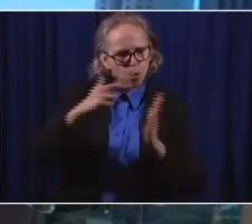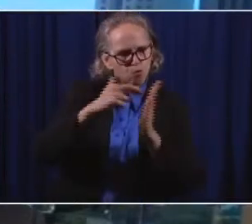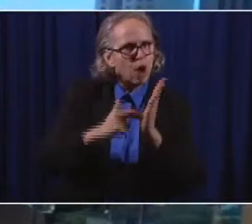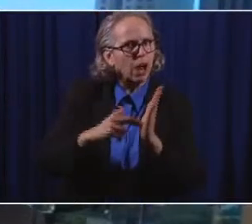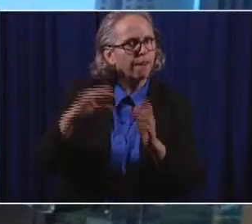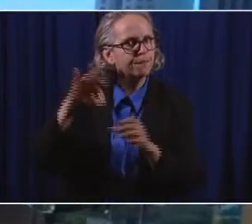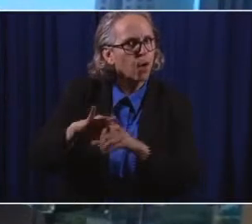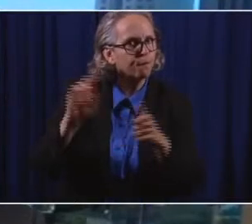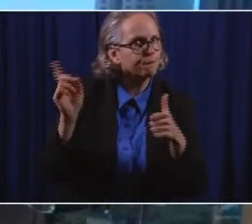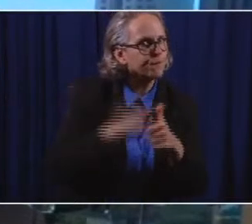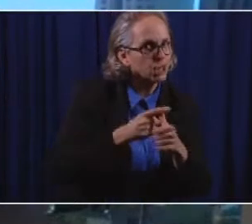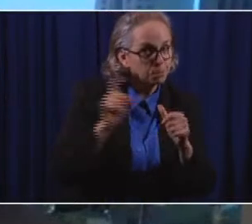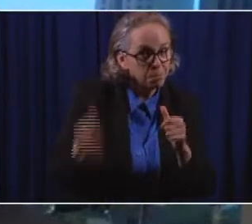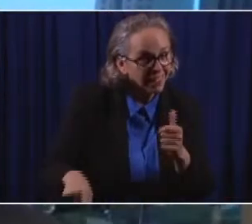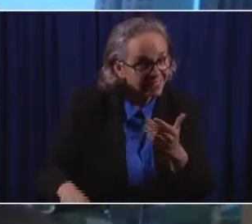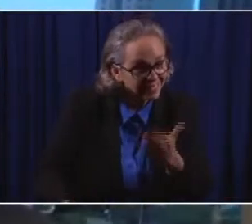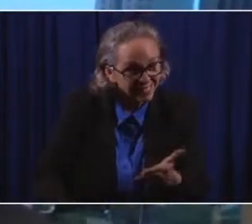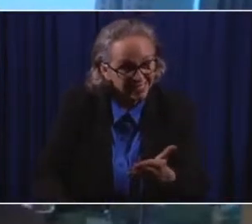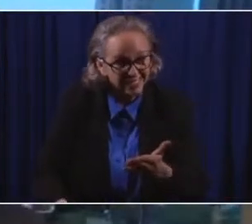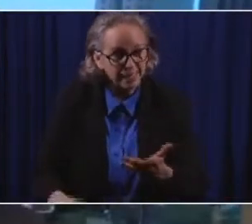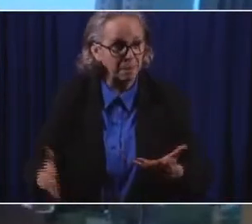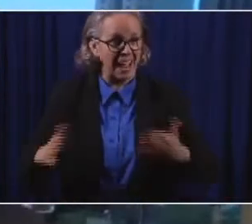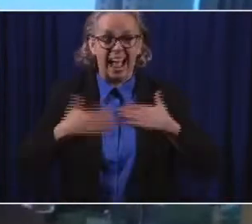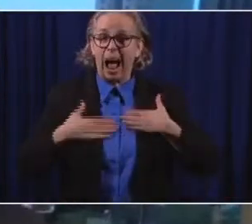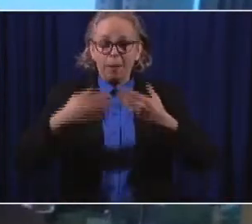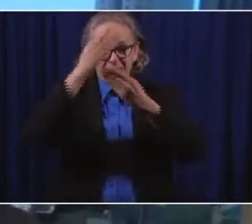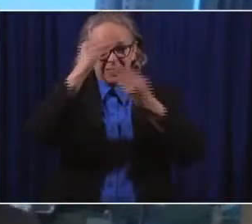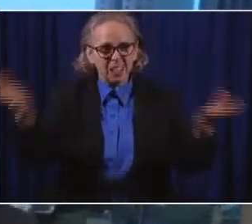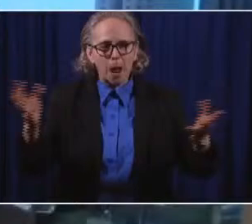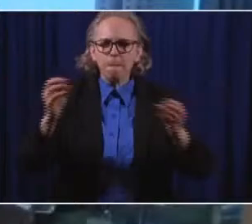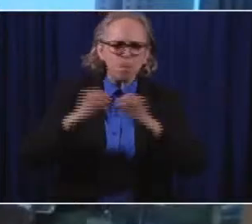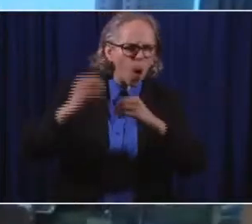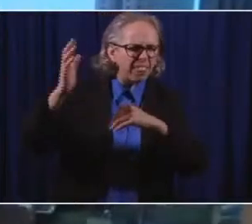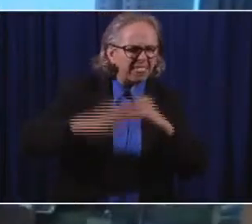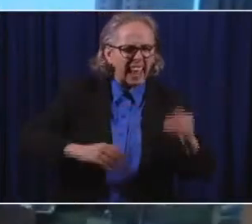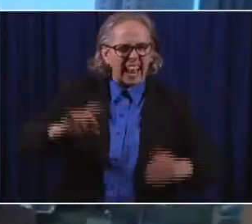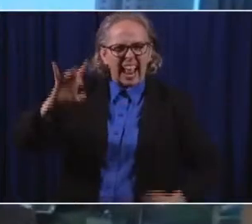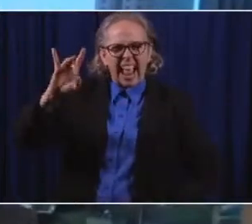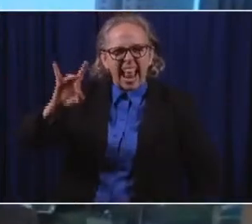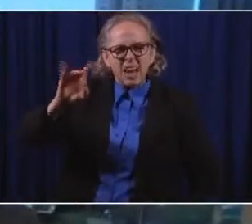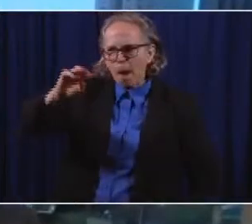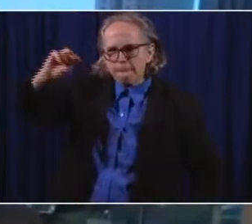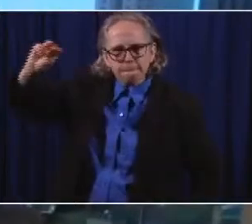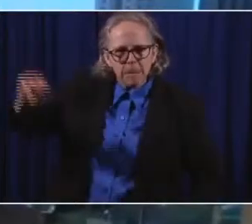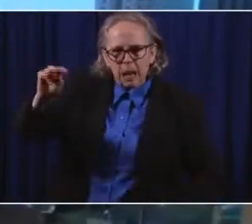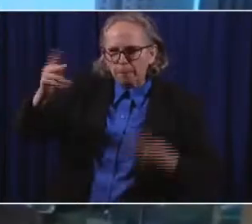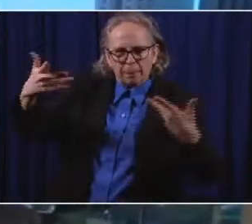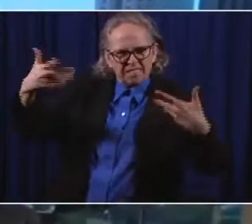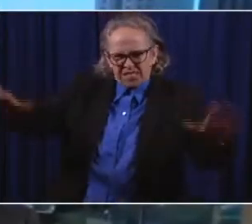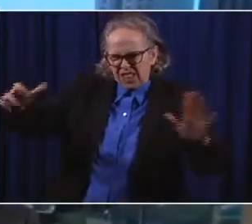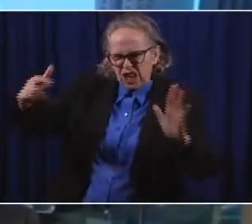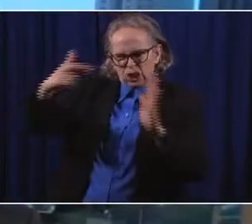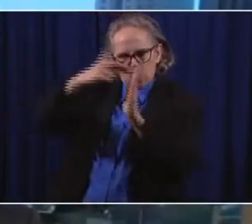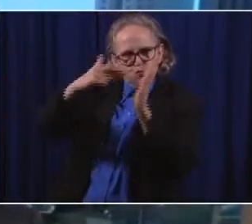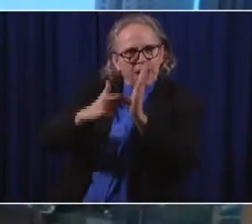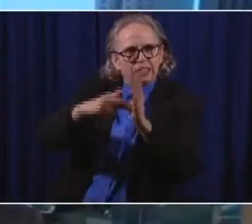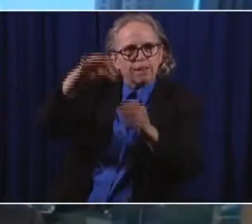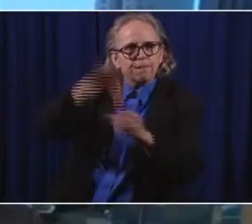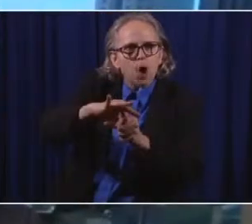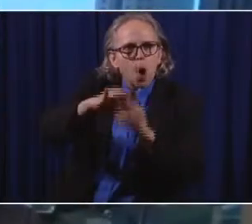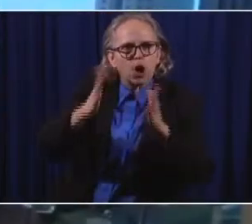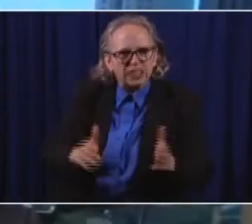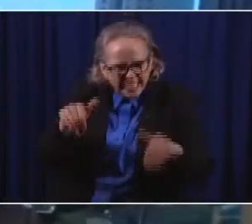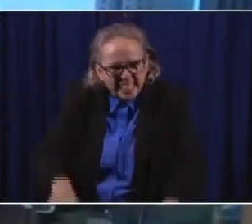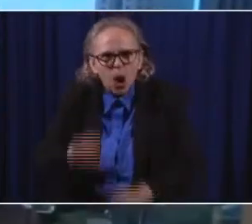we surpassed 8 million registered voters in the state of Ohio. That's something that we're really proud of. We also knew that we needed to launch an